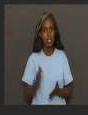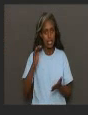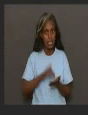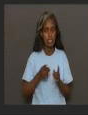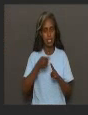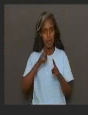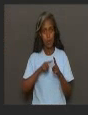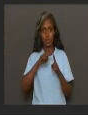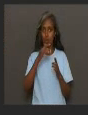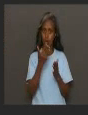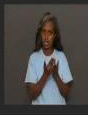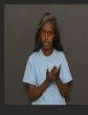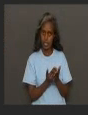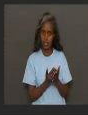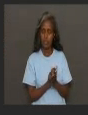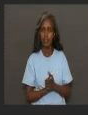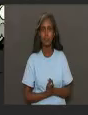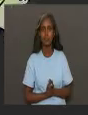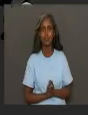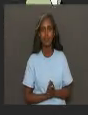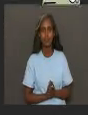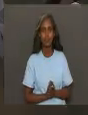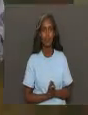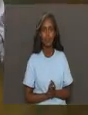Let's get back to our lesson.